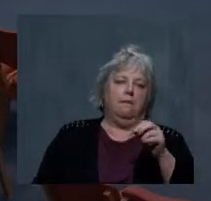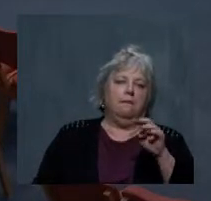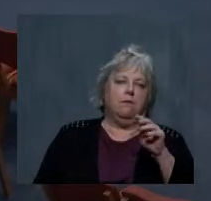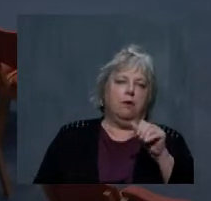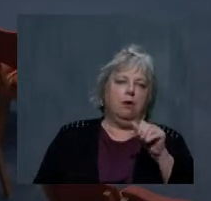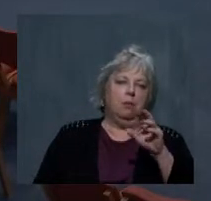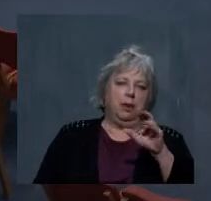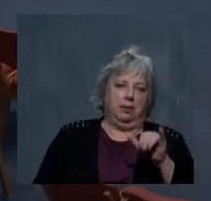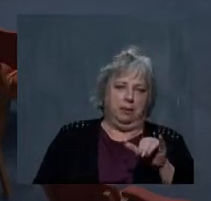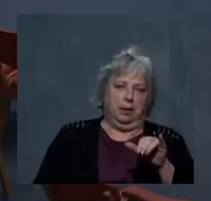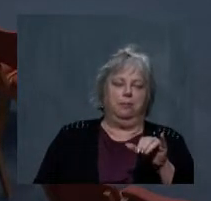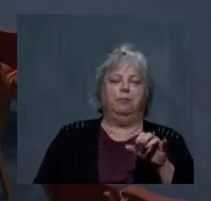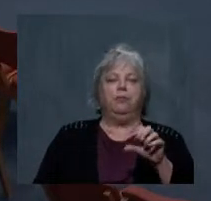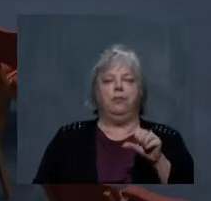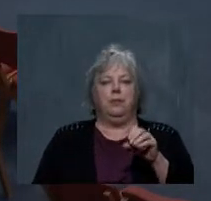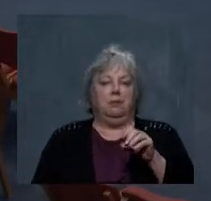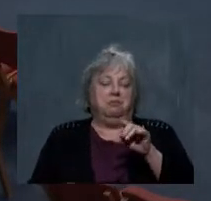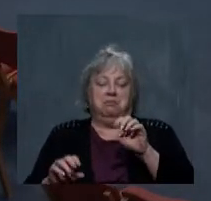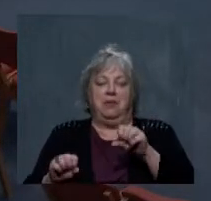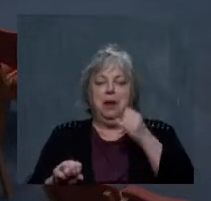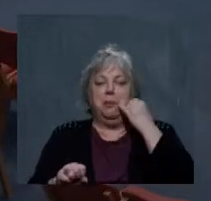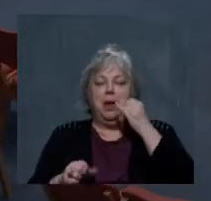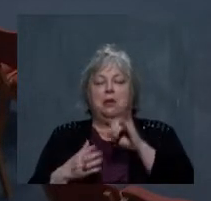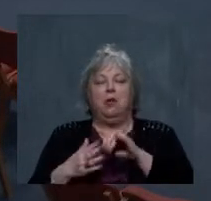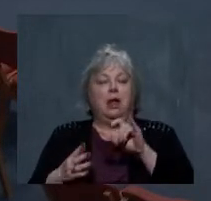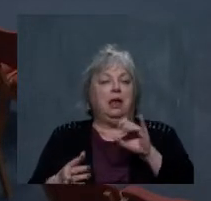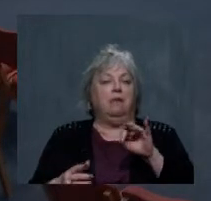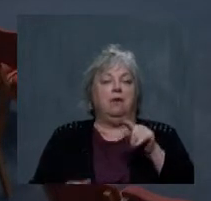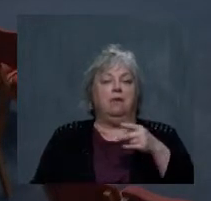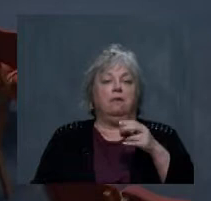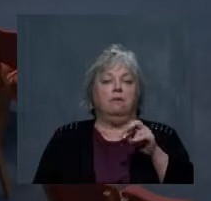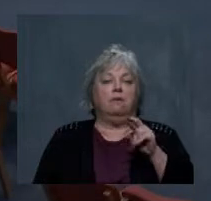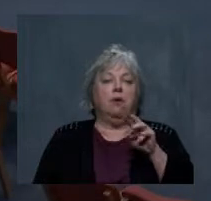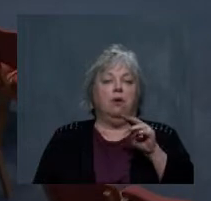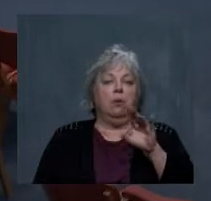So as you might imagine, if a pharmacy were to ask to